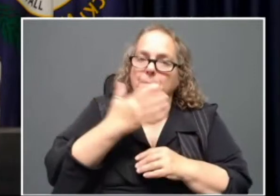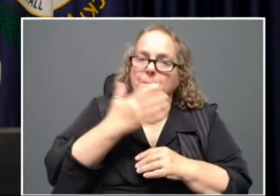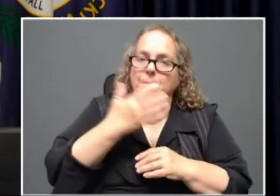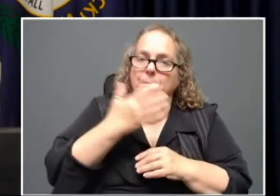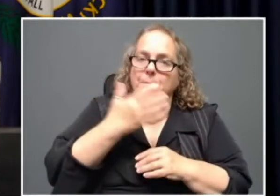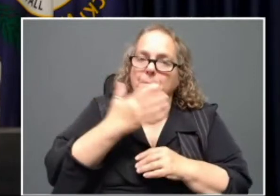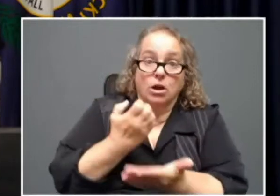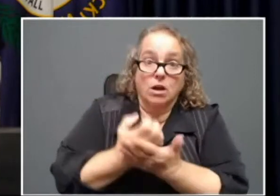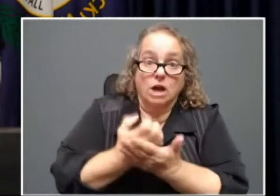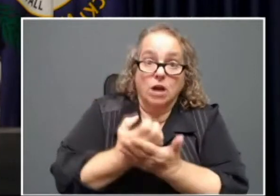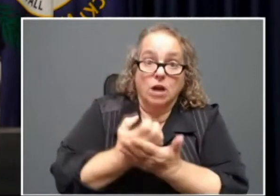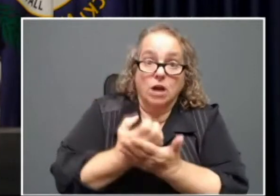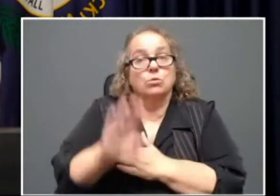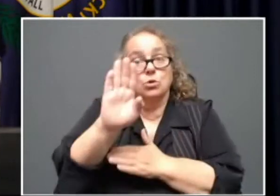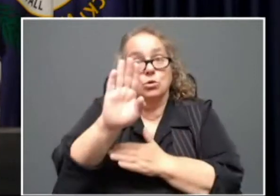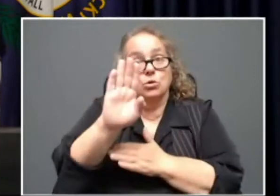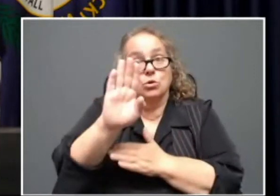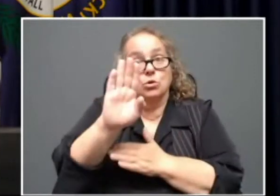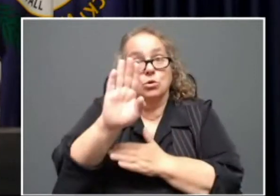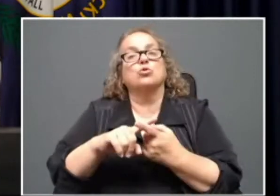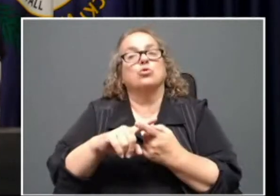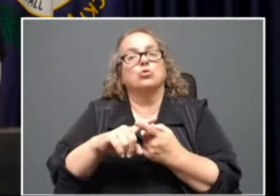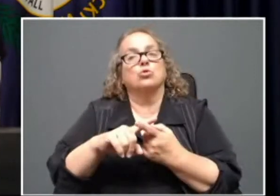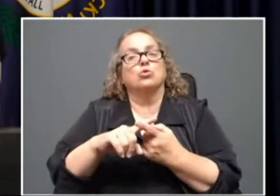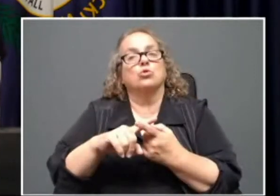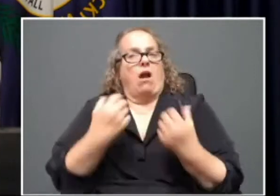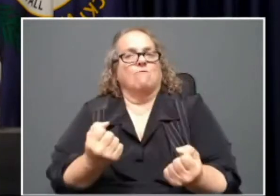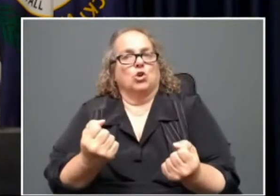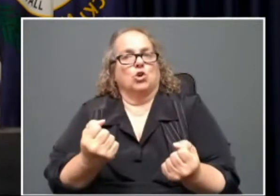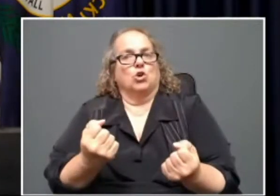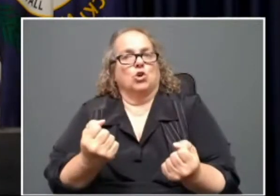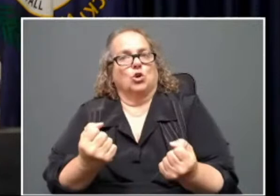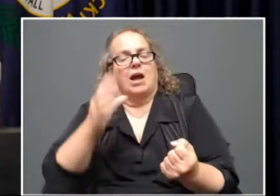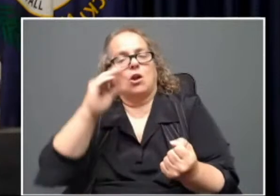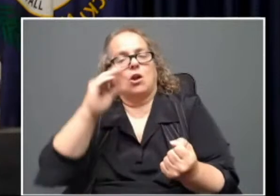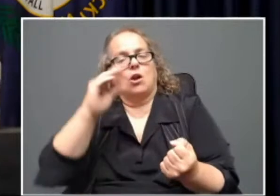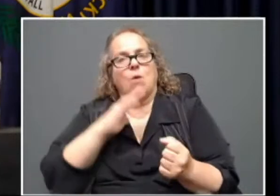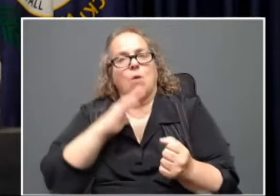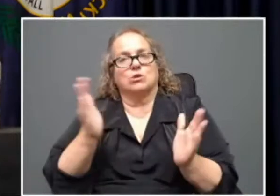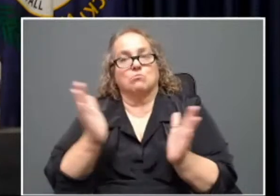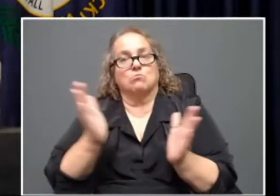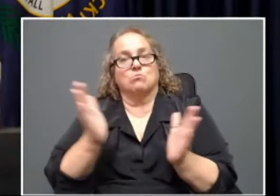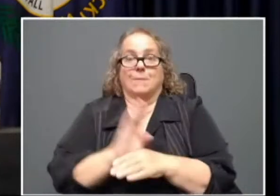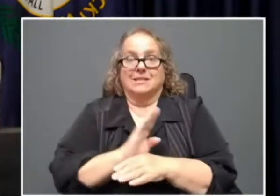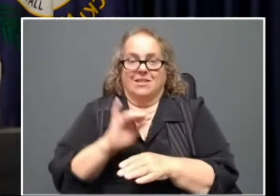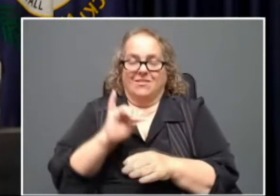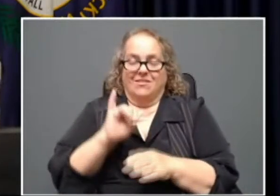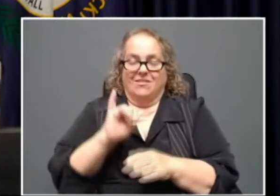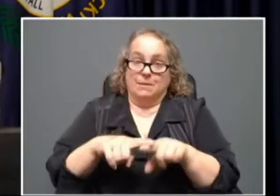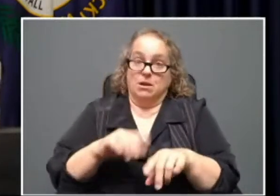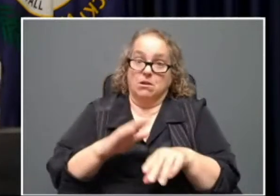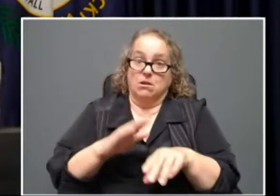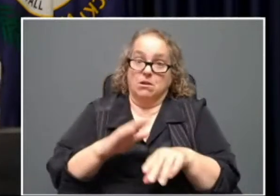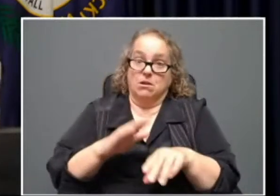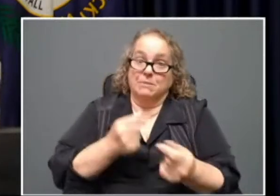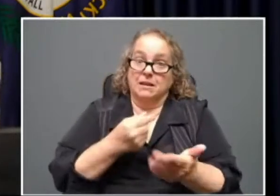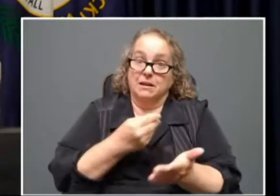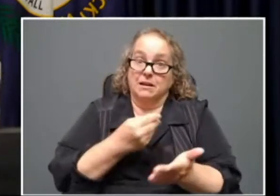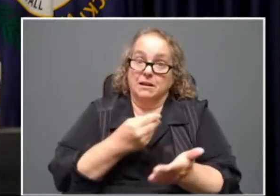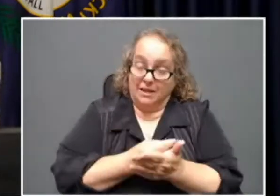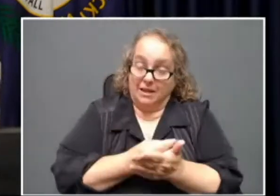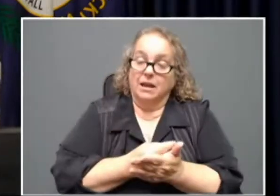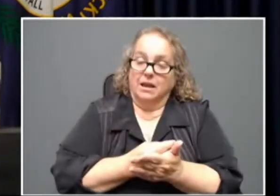to rebound and help our small businesses that depend on spending dollars rebound as fast as we can, while at the same